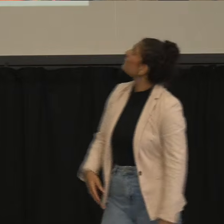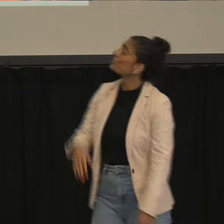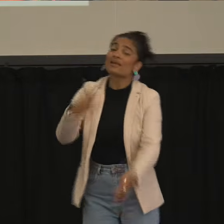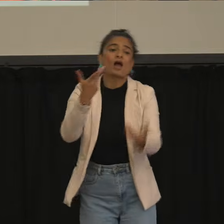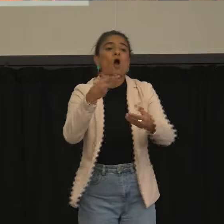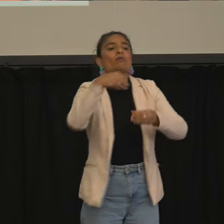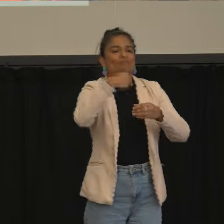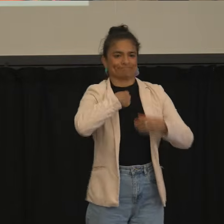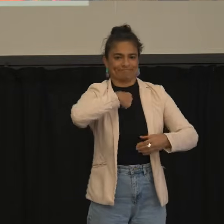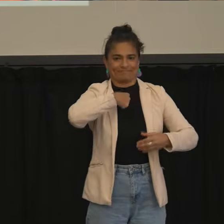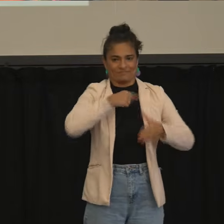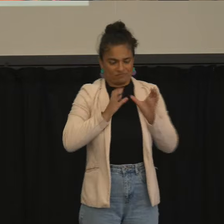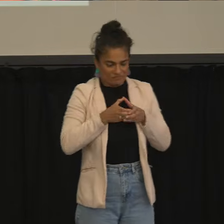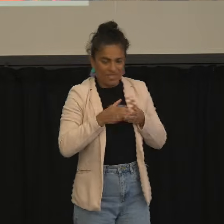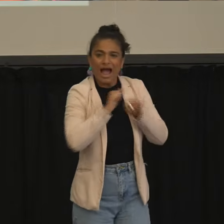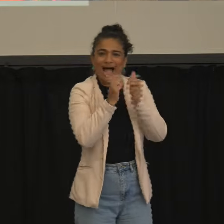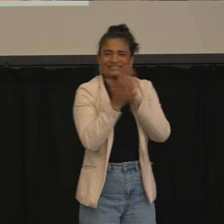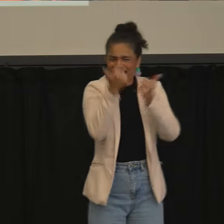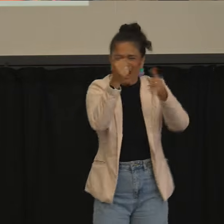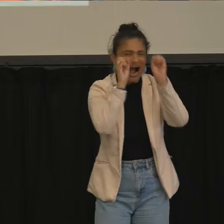were.